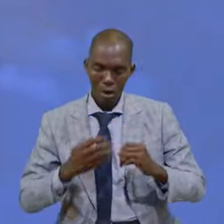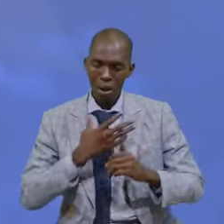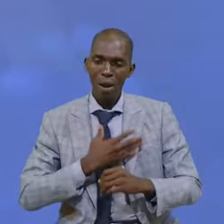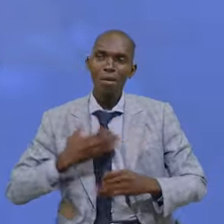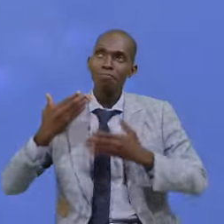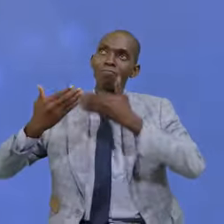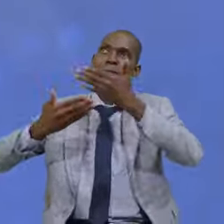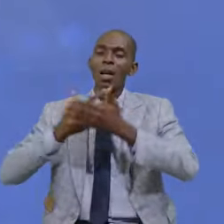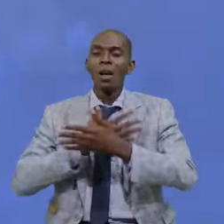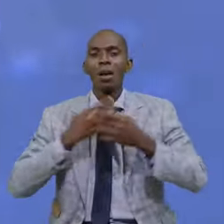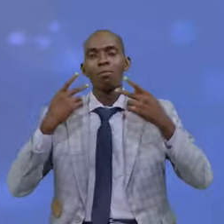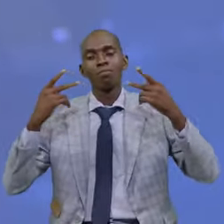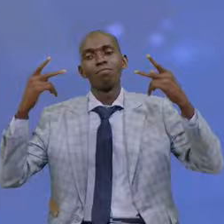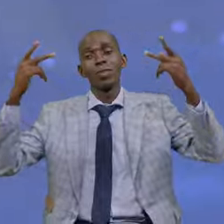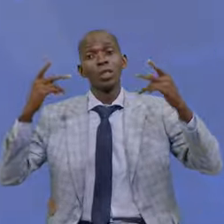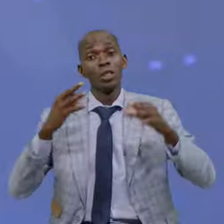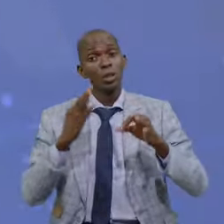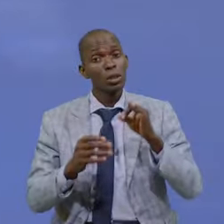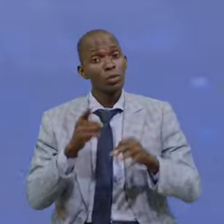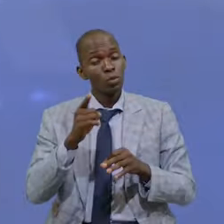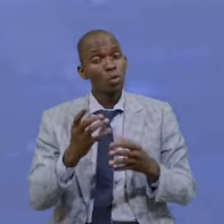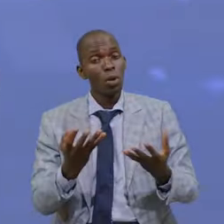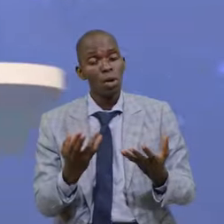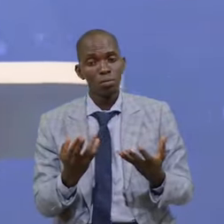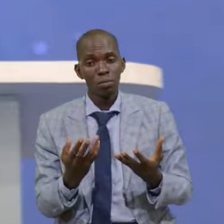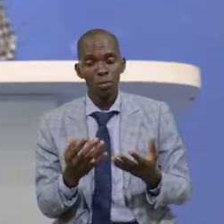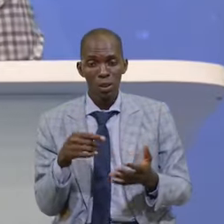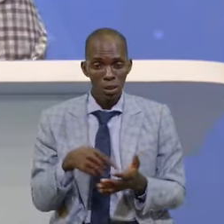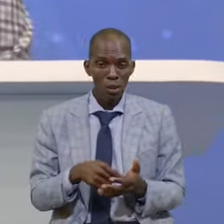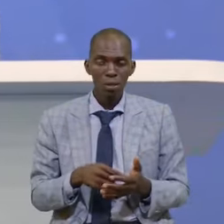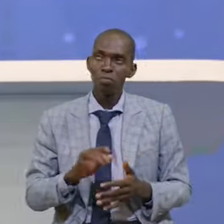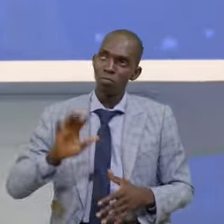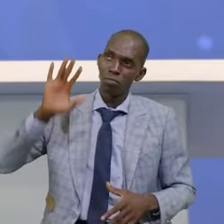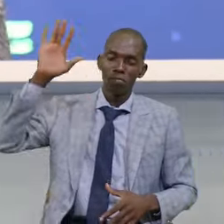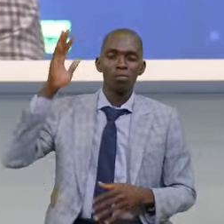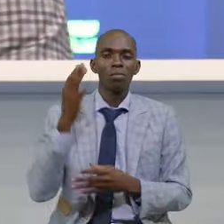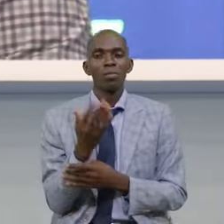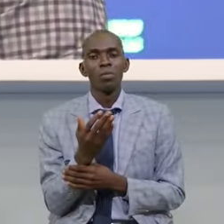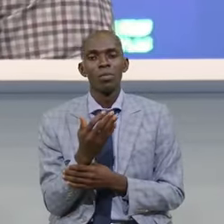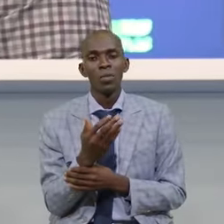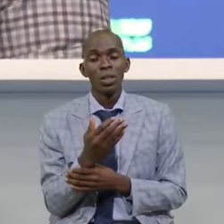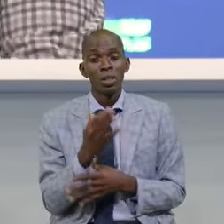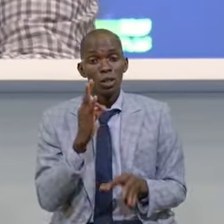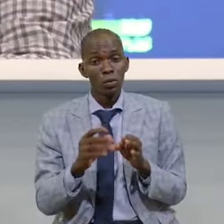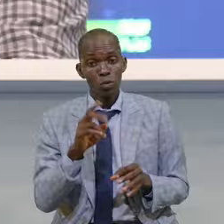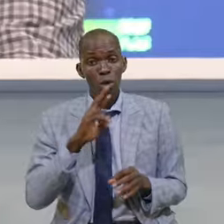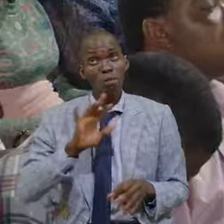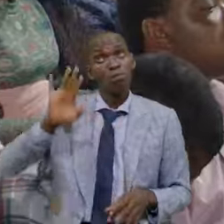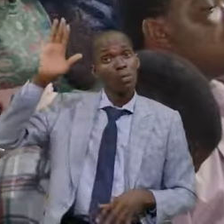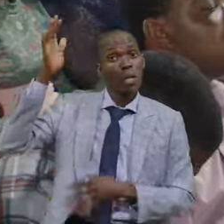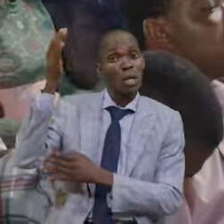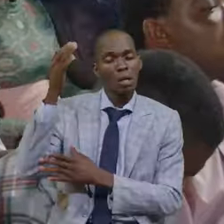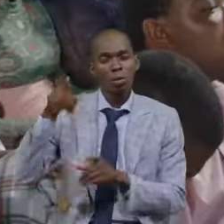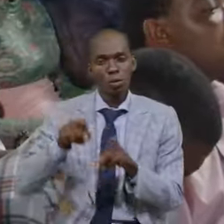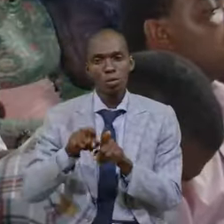your hand there. If you're raising up your hand, please stand up and say, Lord, I am here. I am